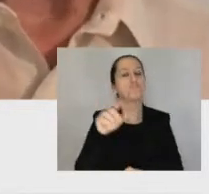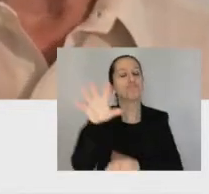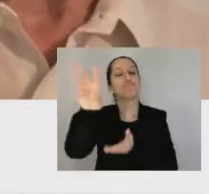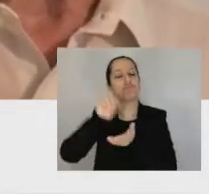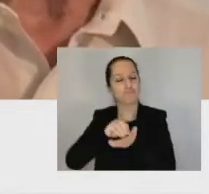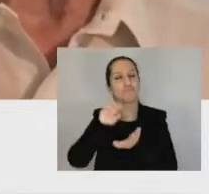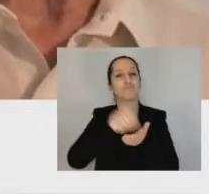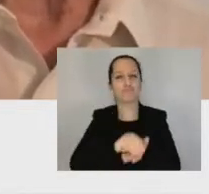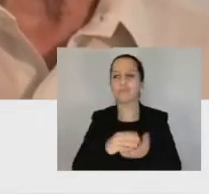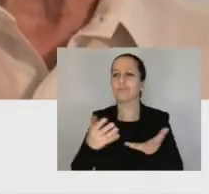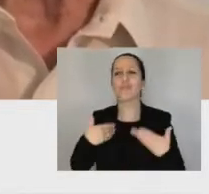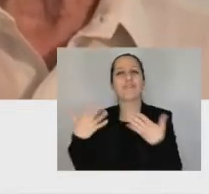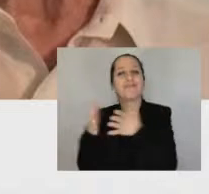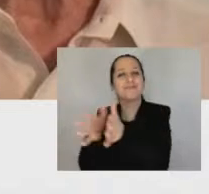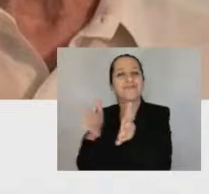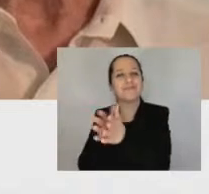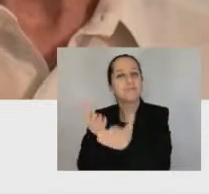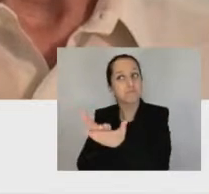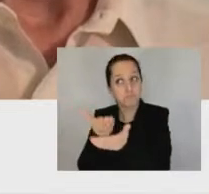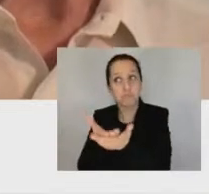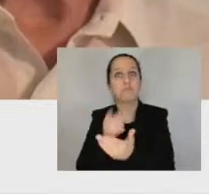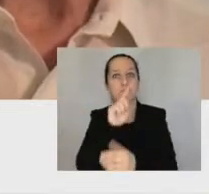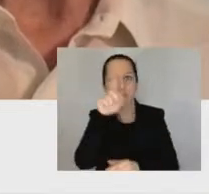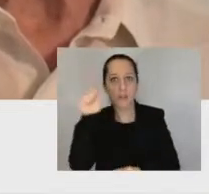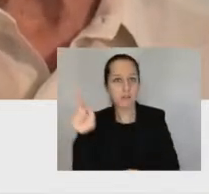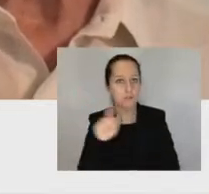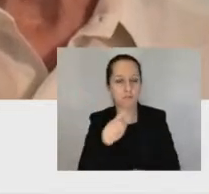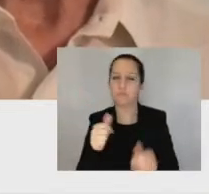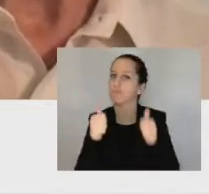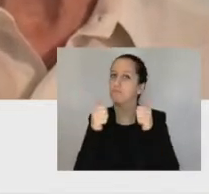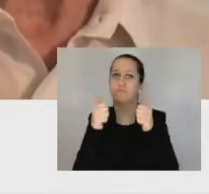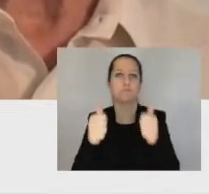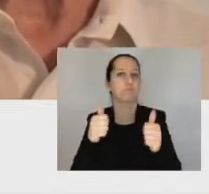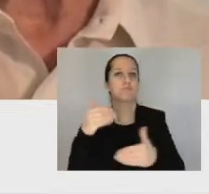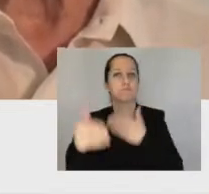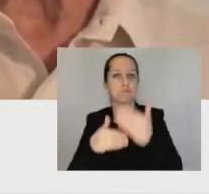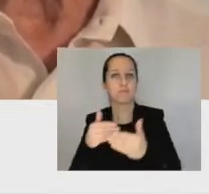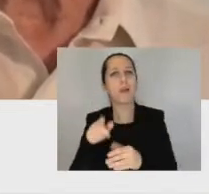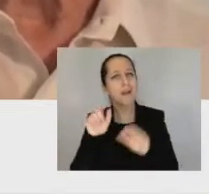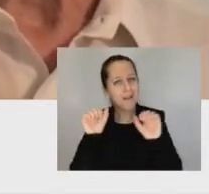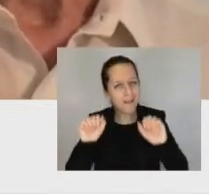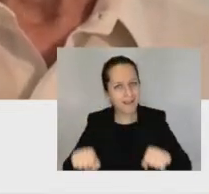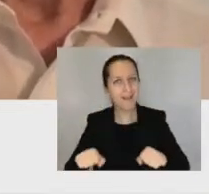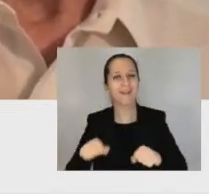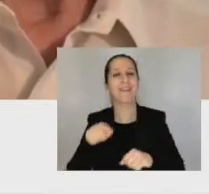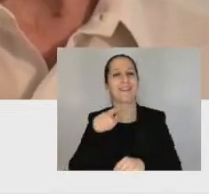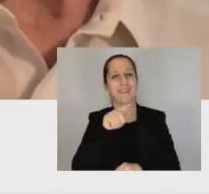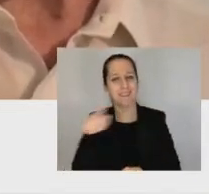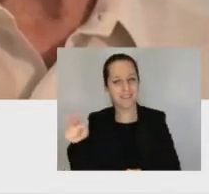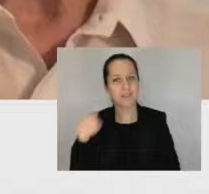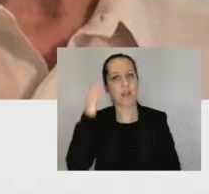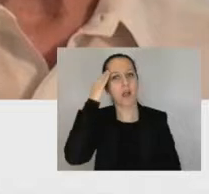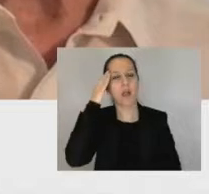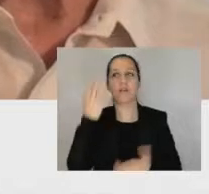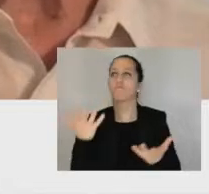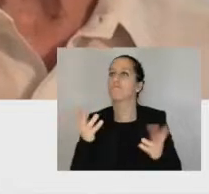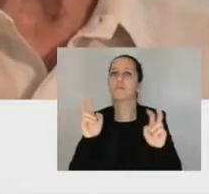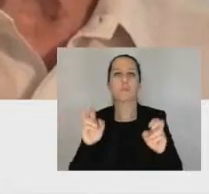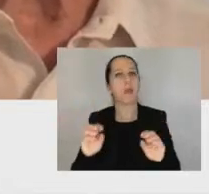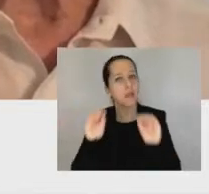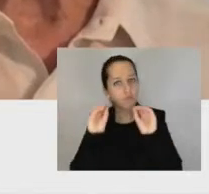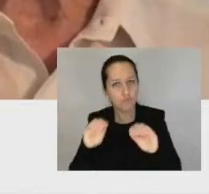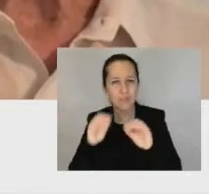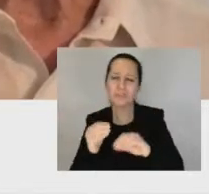every child the best start in life, education and lifelong learning, employment and